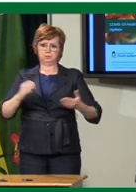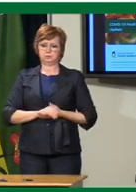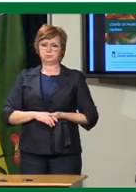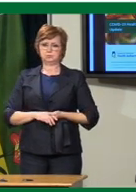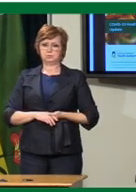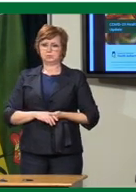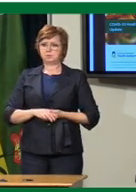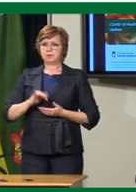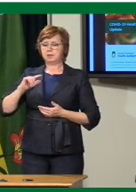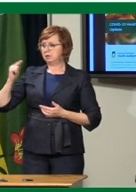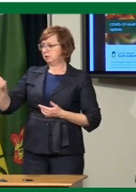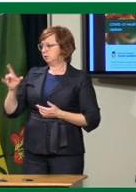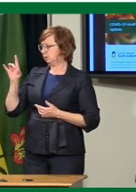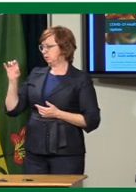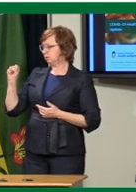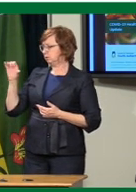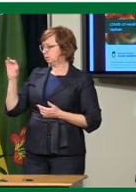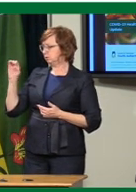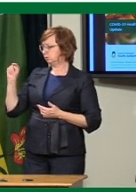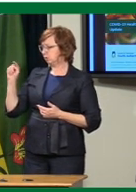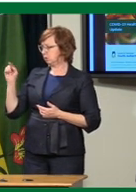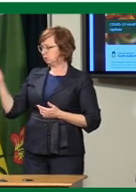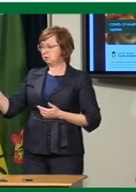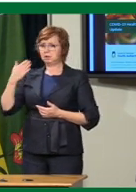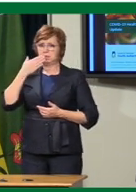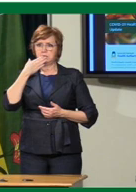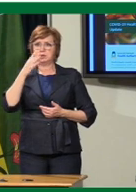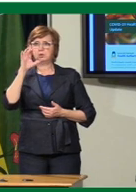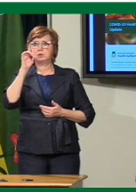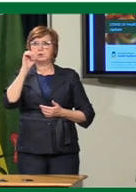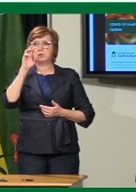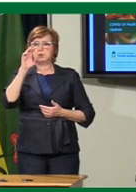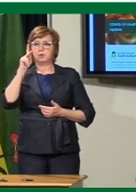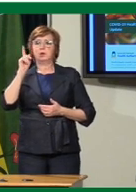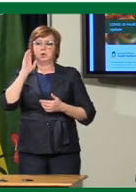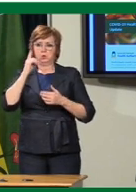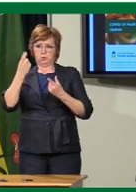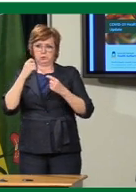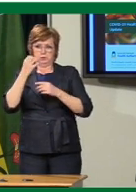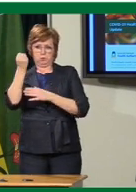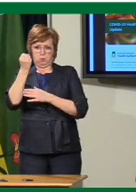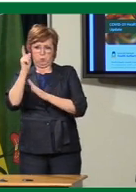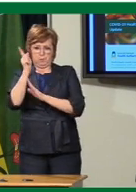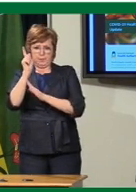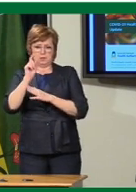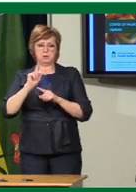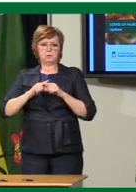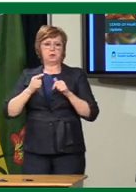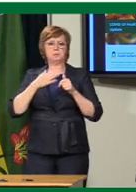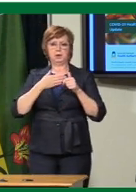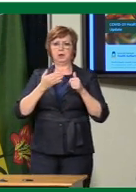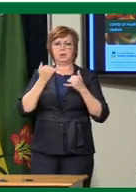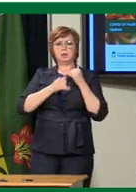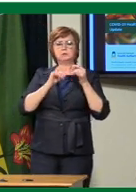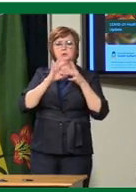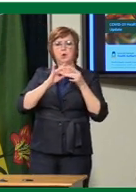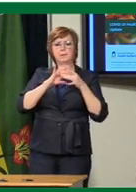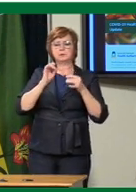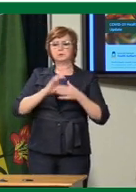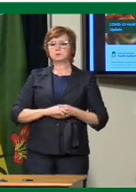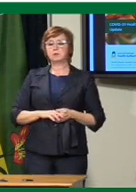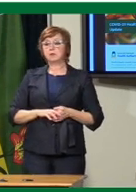At this point, I'll turn it back over to Scott. Thanks, Derek, and we'll get to questions in just a minute. I just have some closing remarks.